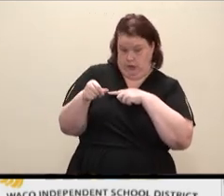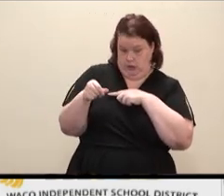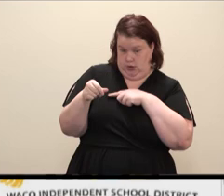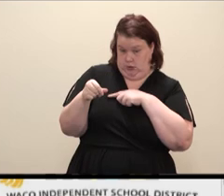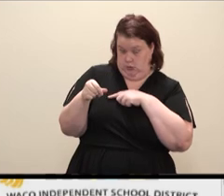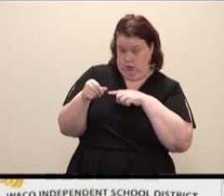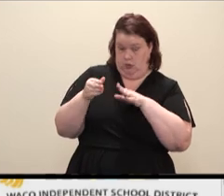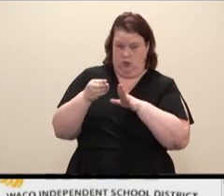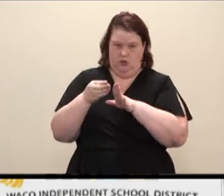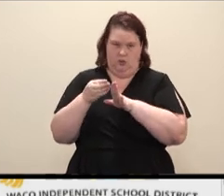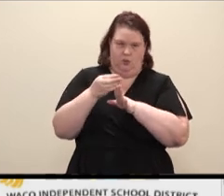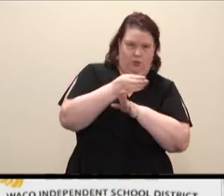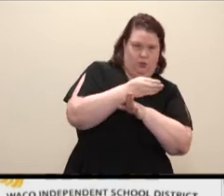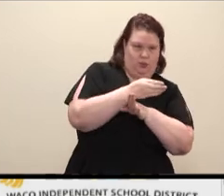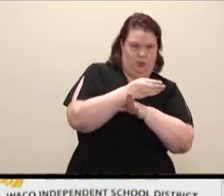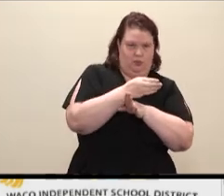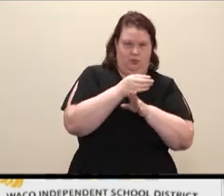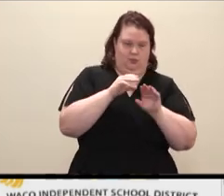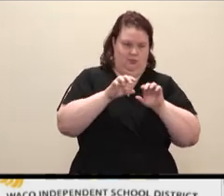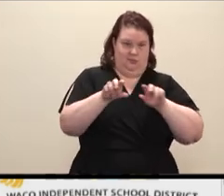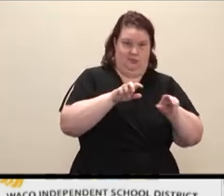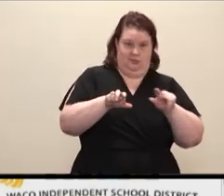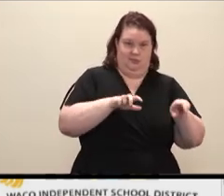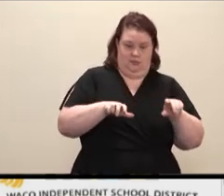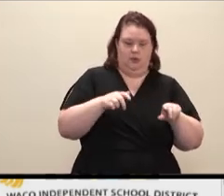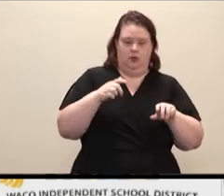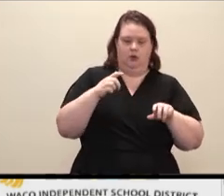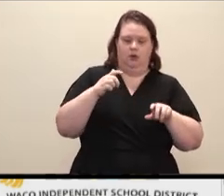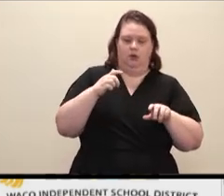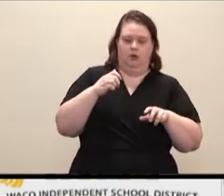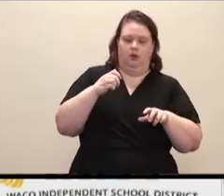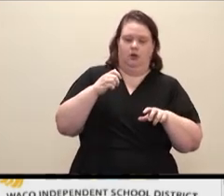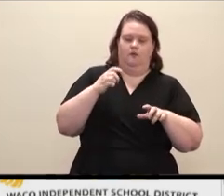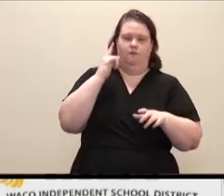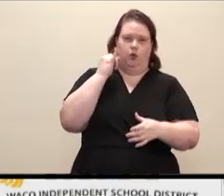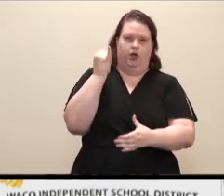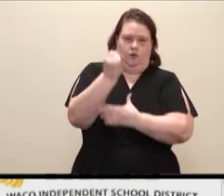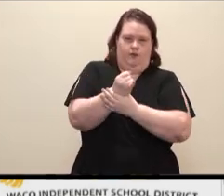that our campuses are properly staffed to be able to offer the things that we need